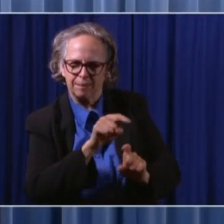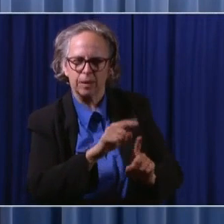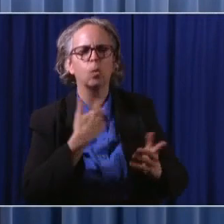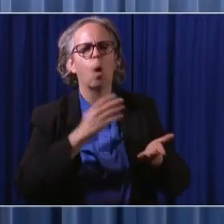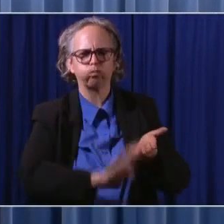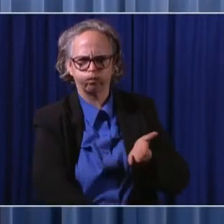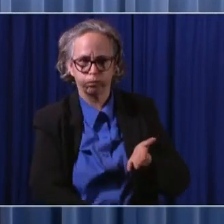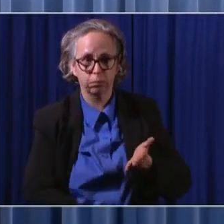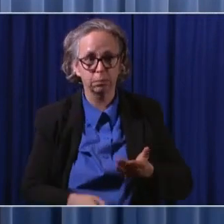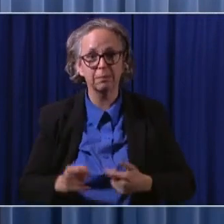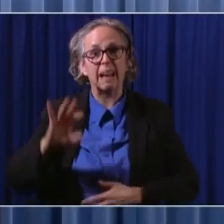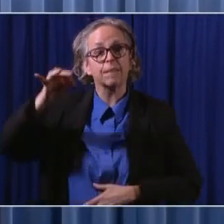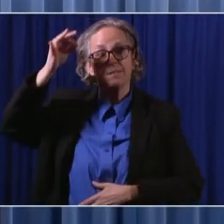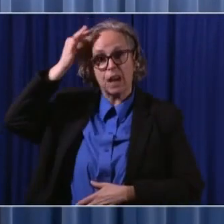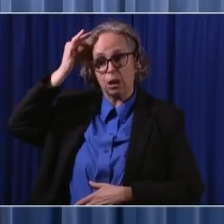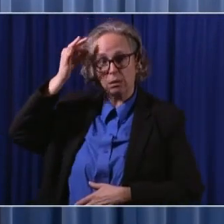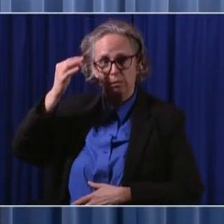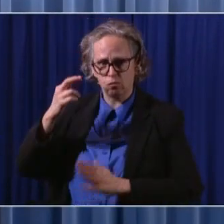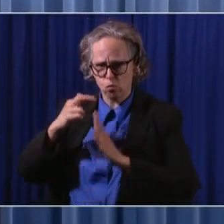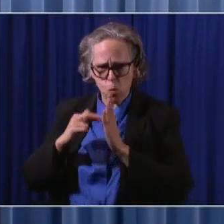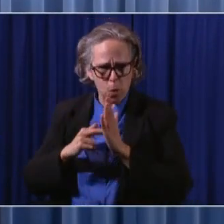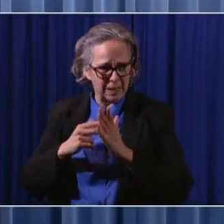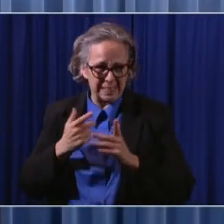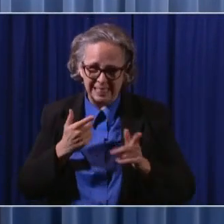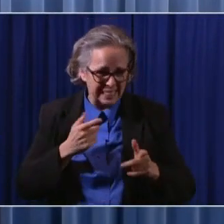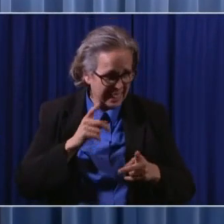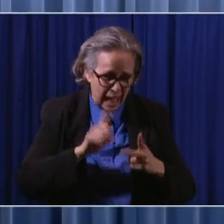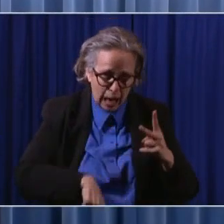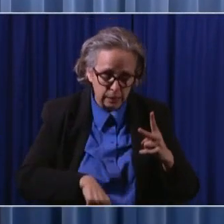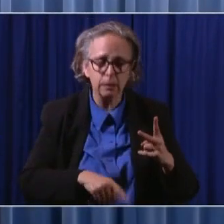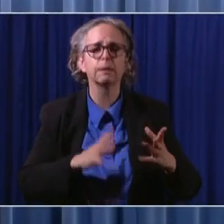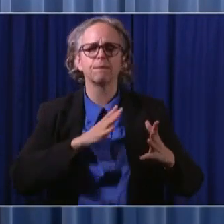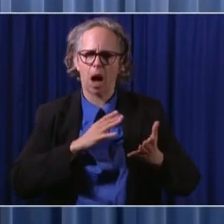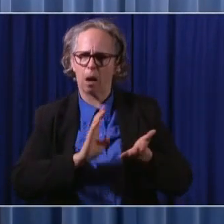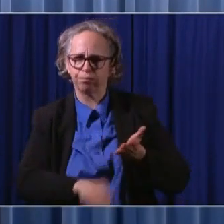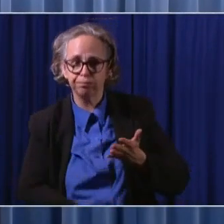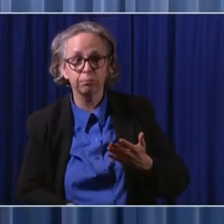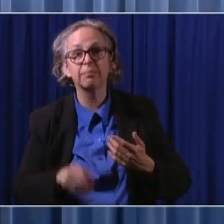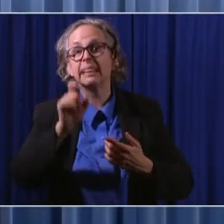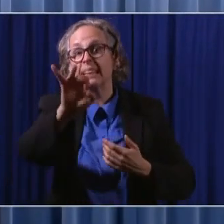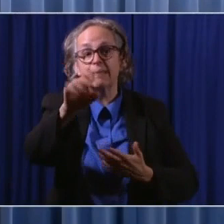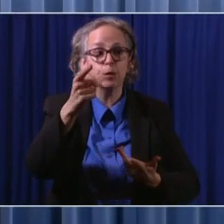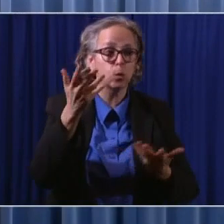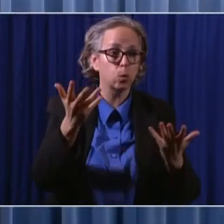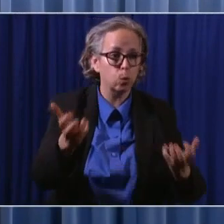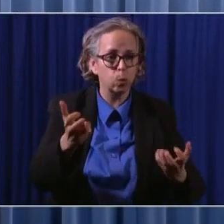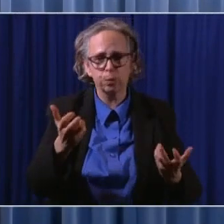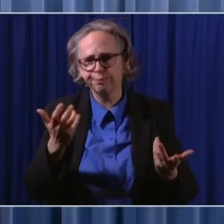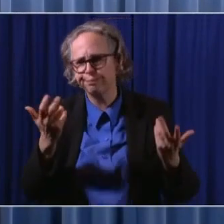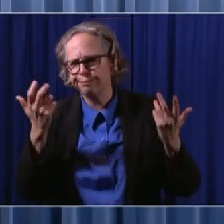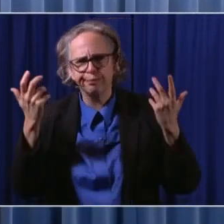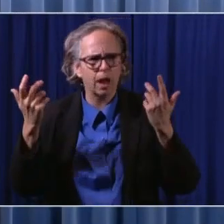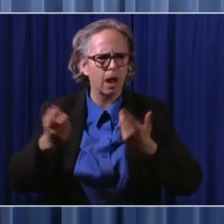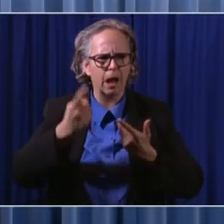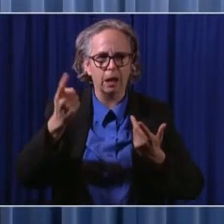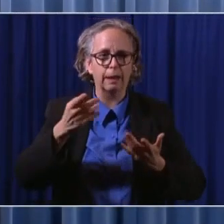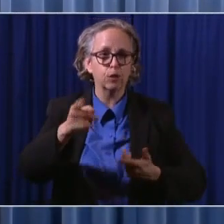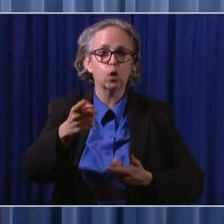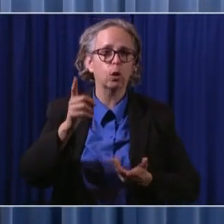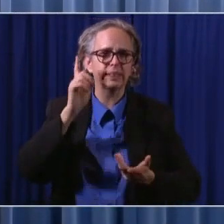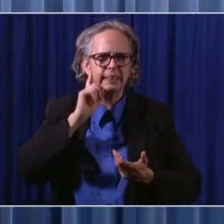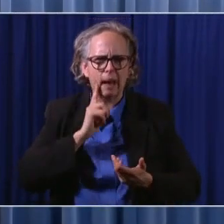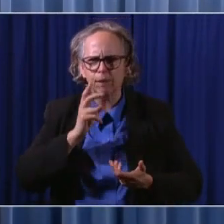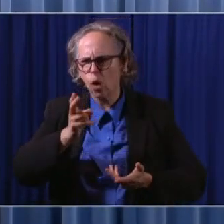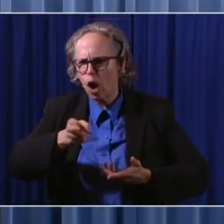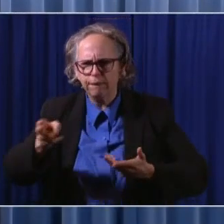regulations, if communicating with the hearing if they are communicating with the hearing impaired, when alone in